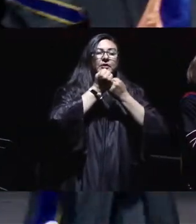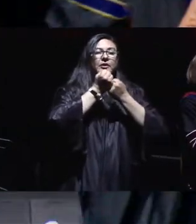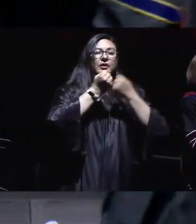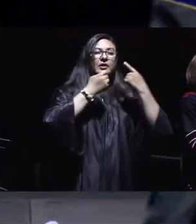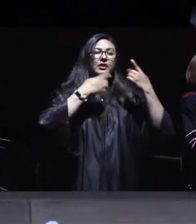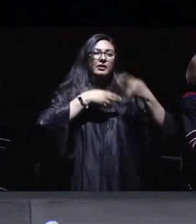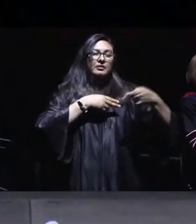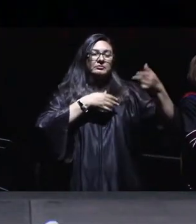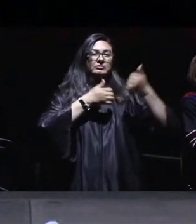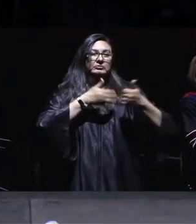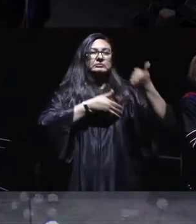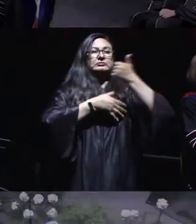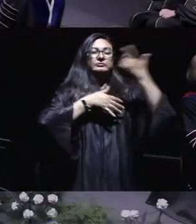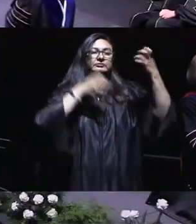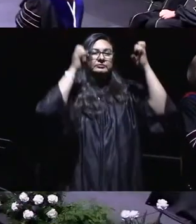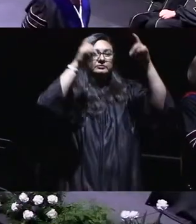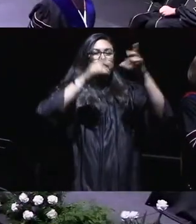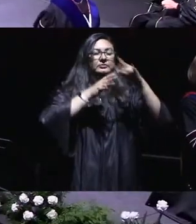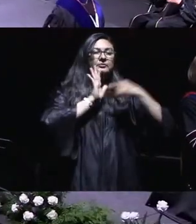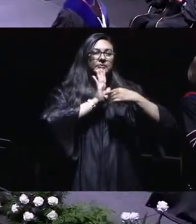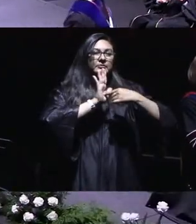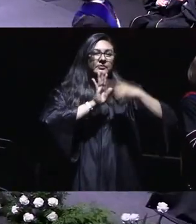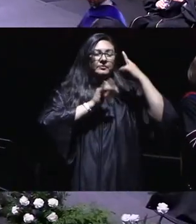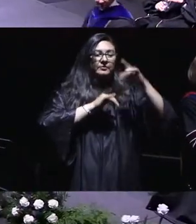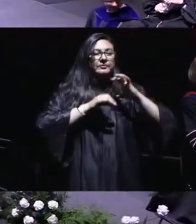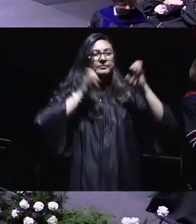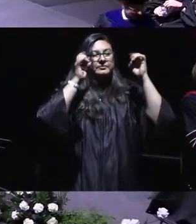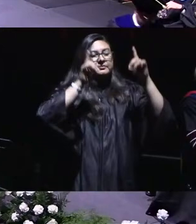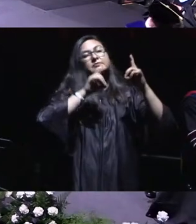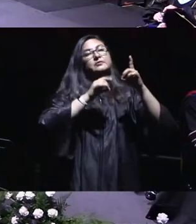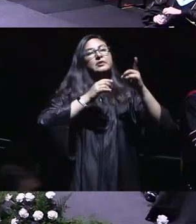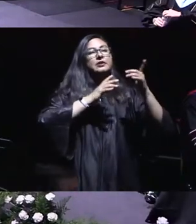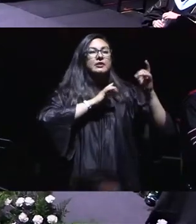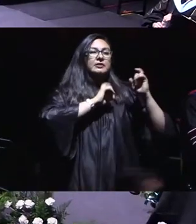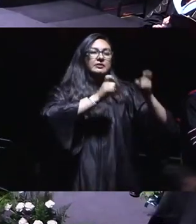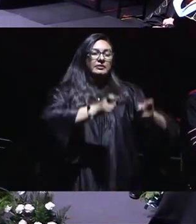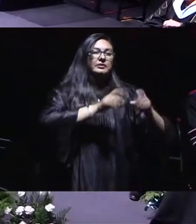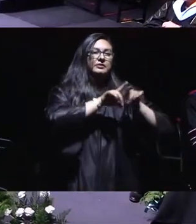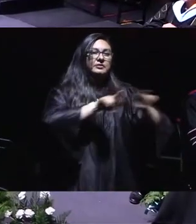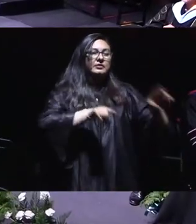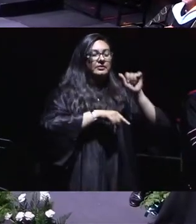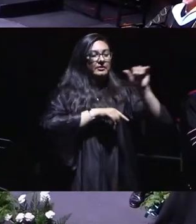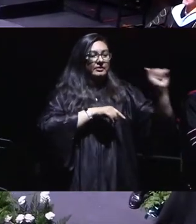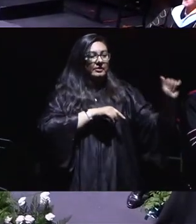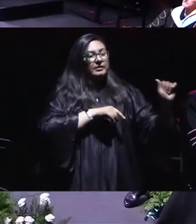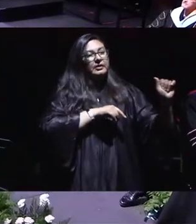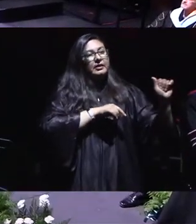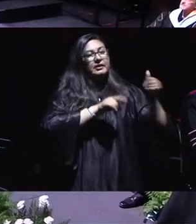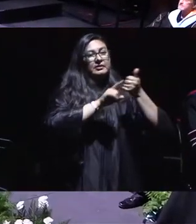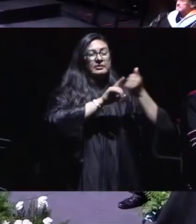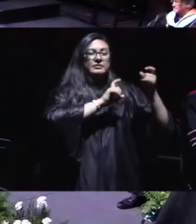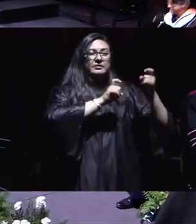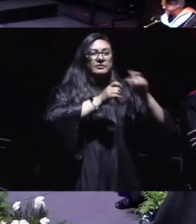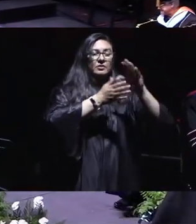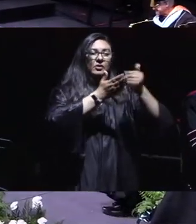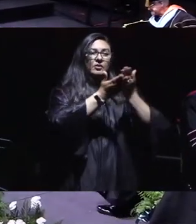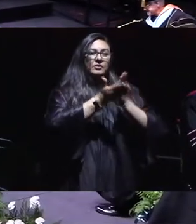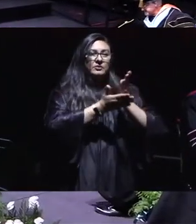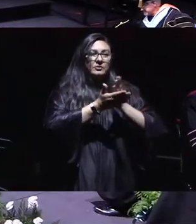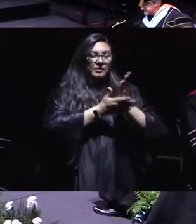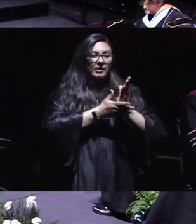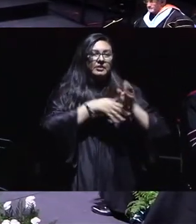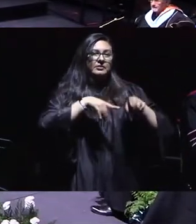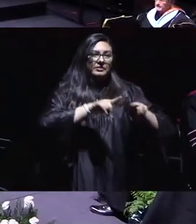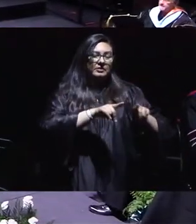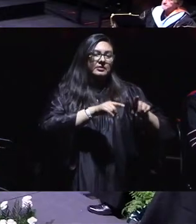education and role model for our community, is hereby awarded the degree of Honorary Associate of Arts and is entitled to all of the rights and